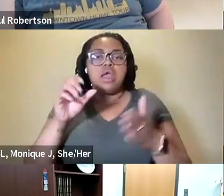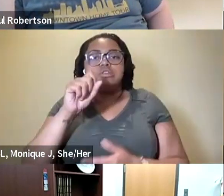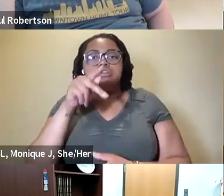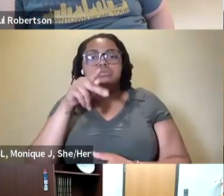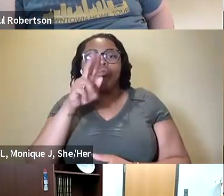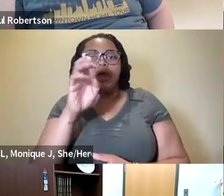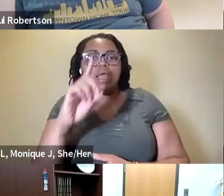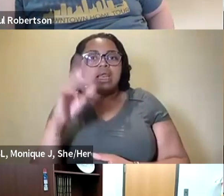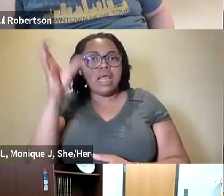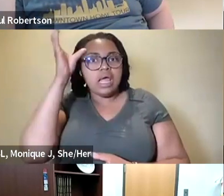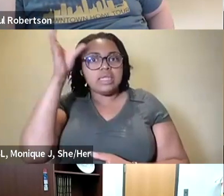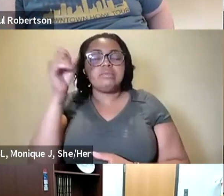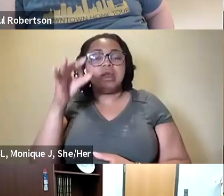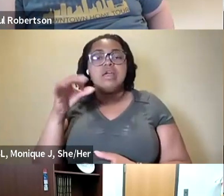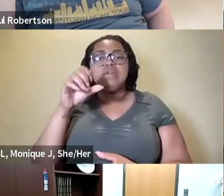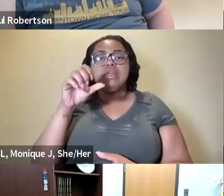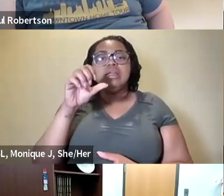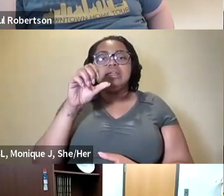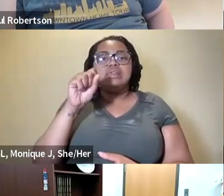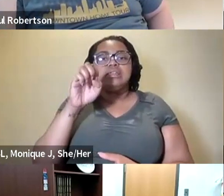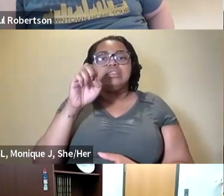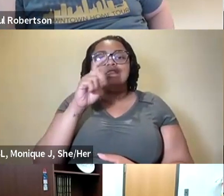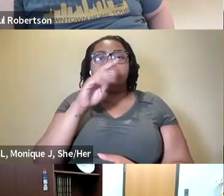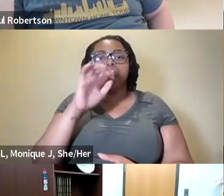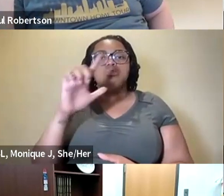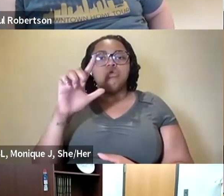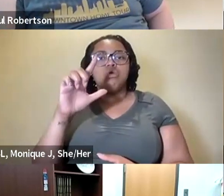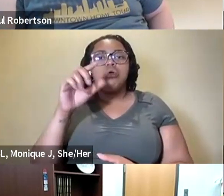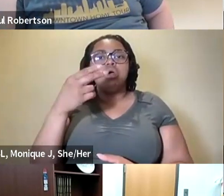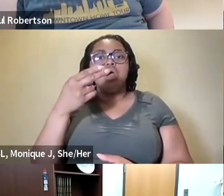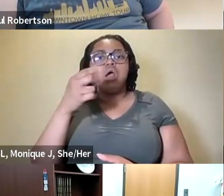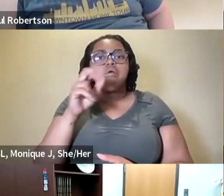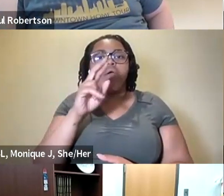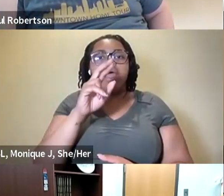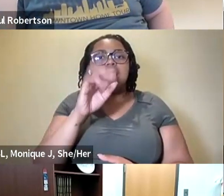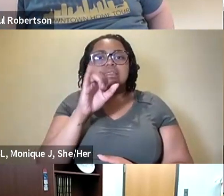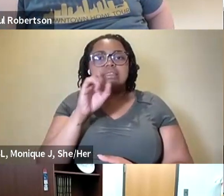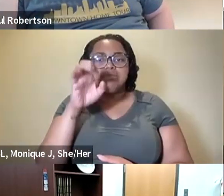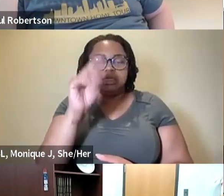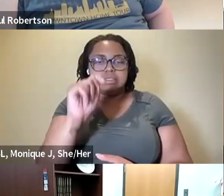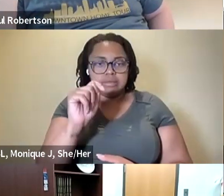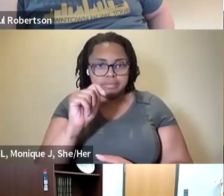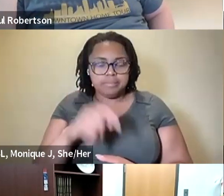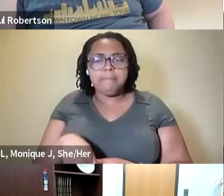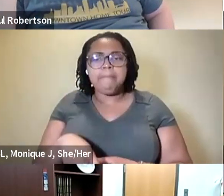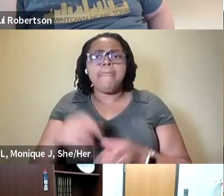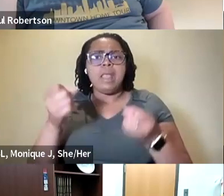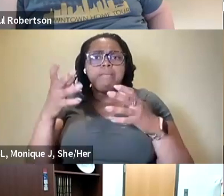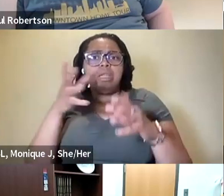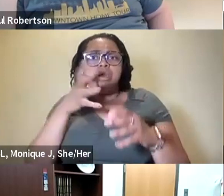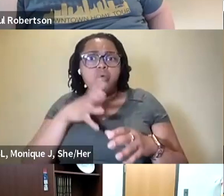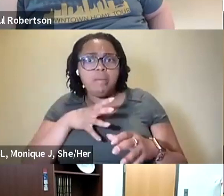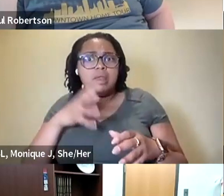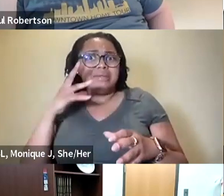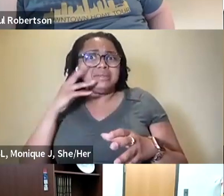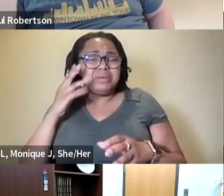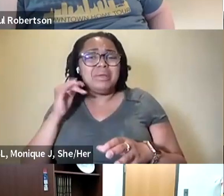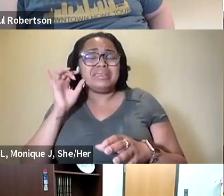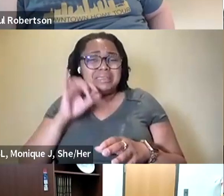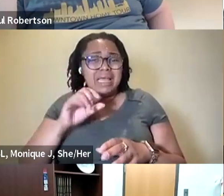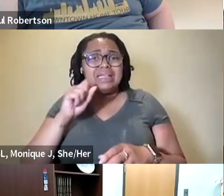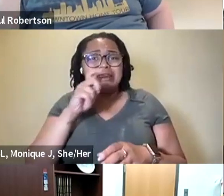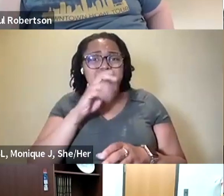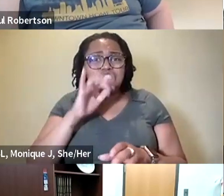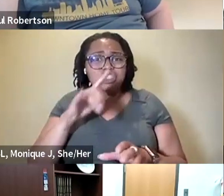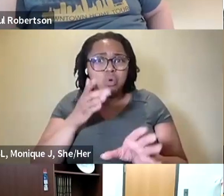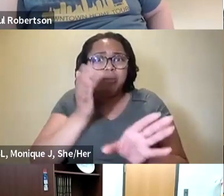of sexual harassment. Many women experienced what we now call sexual harassment, but maybe didn't have a word